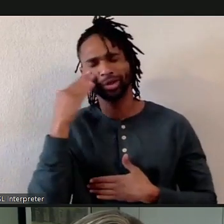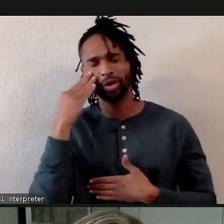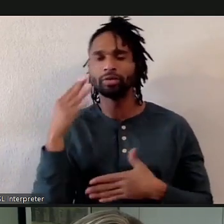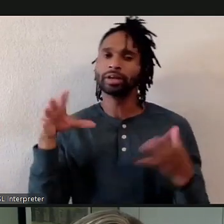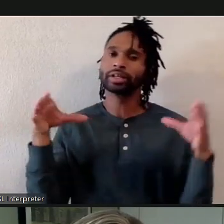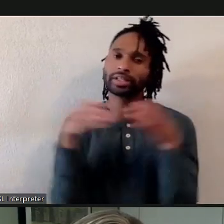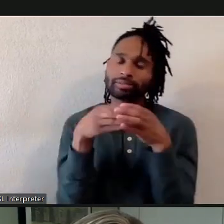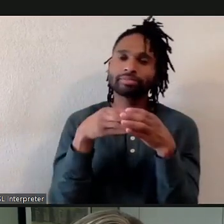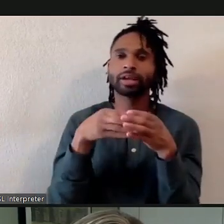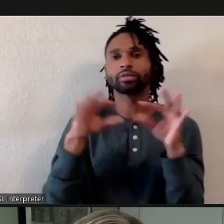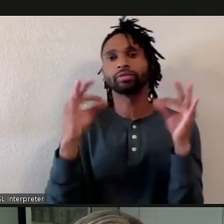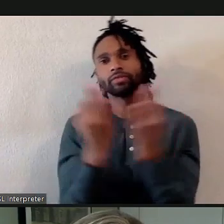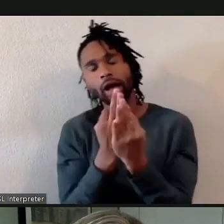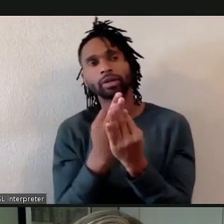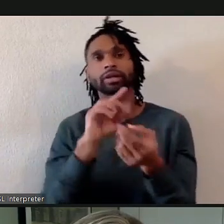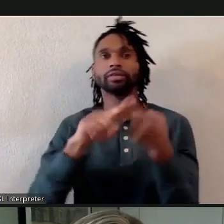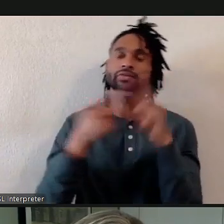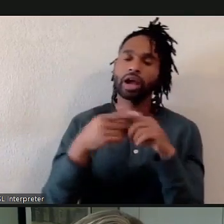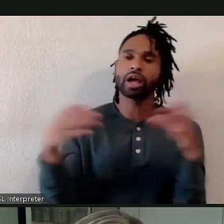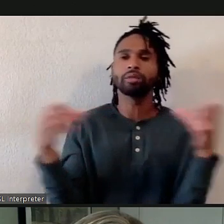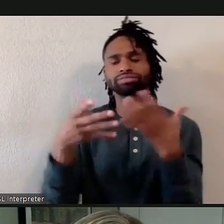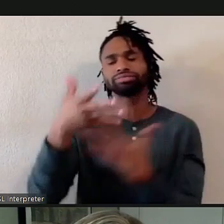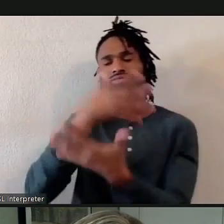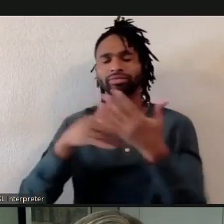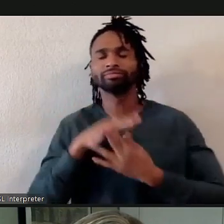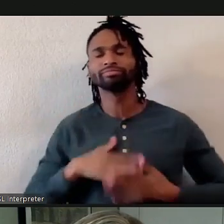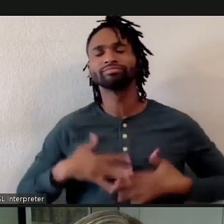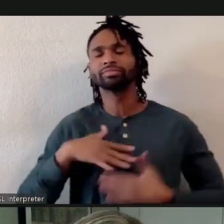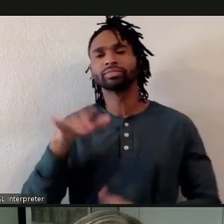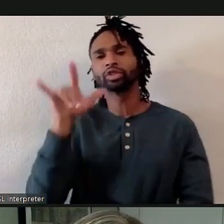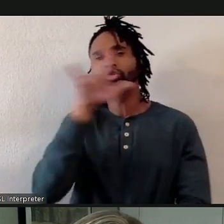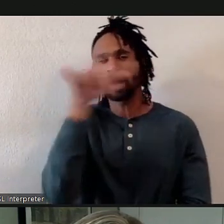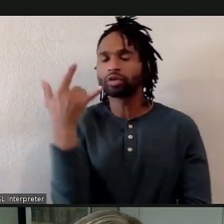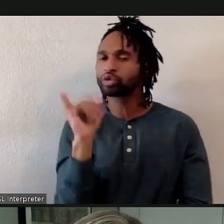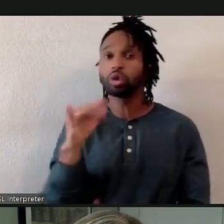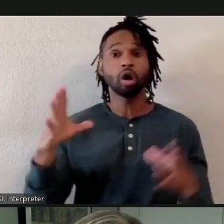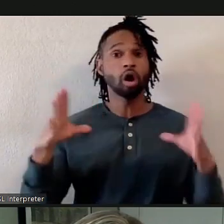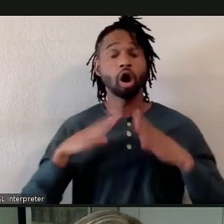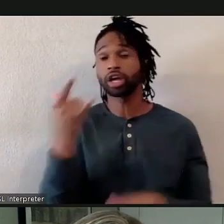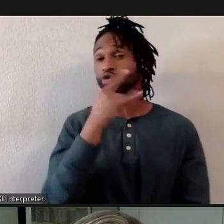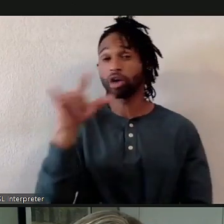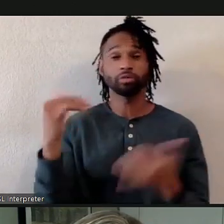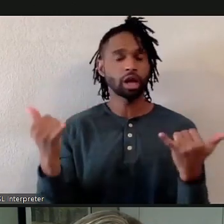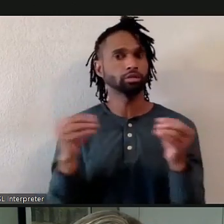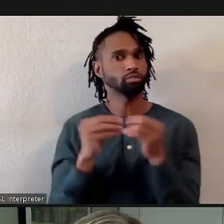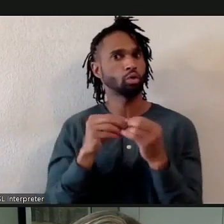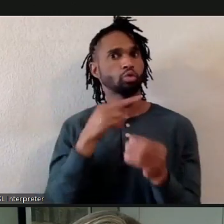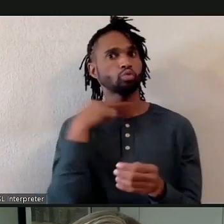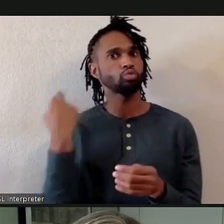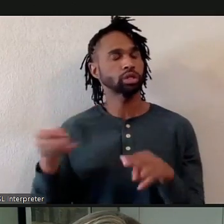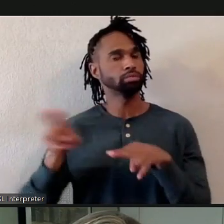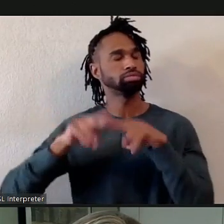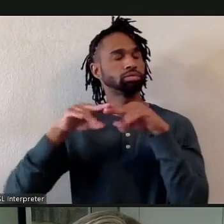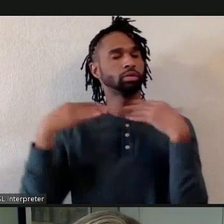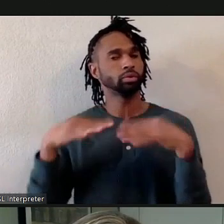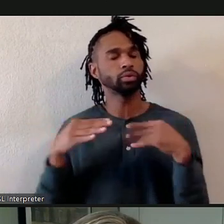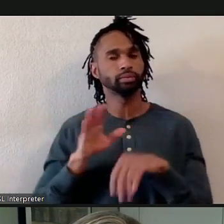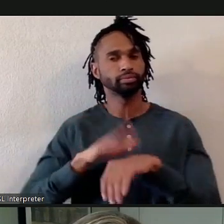with family and friends and the travel. So holiday travel will be more risky as a result. And,